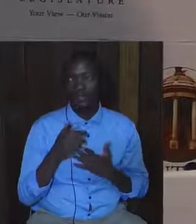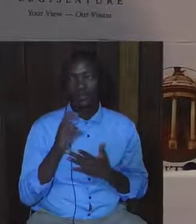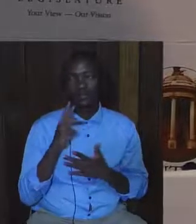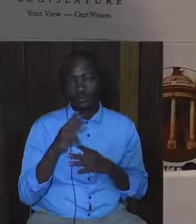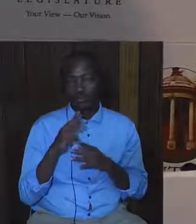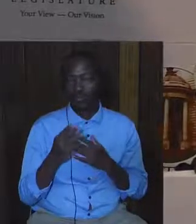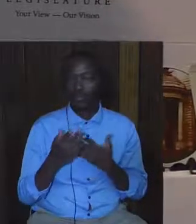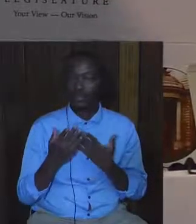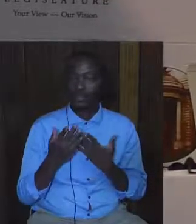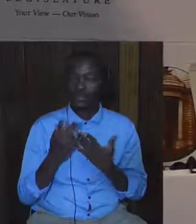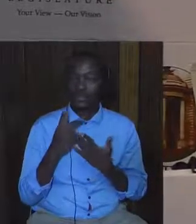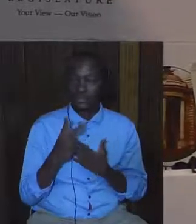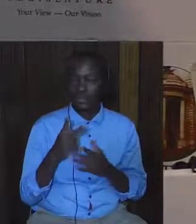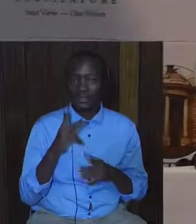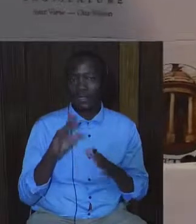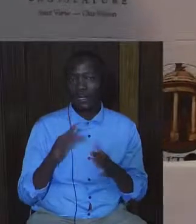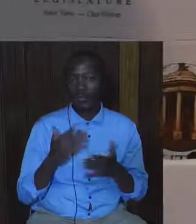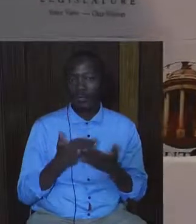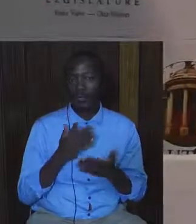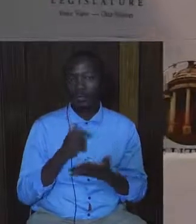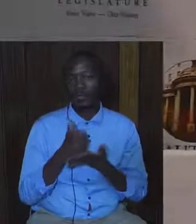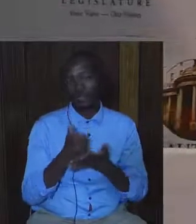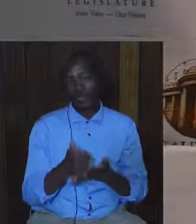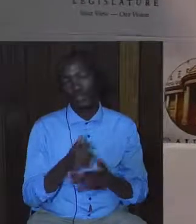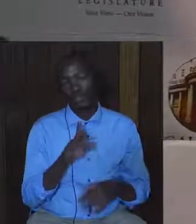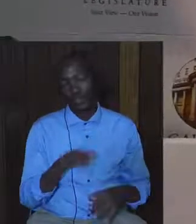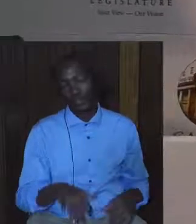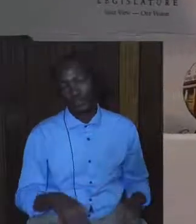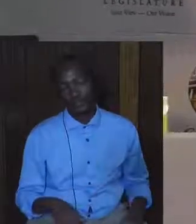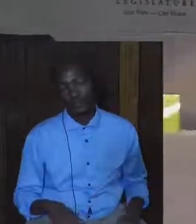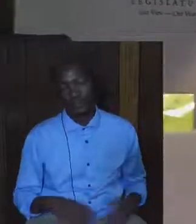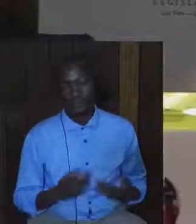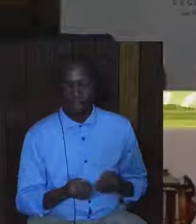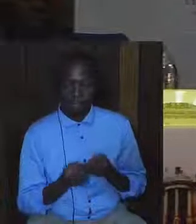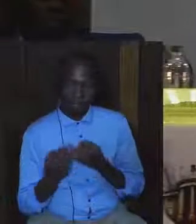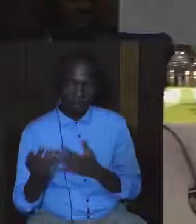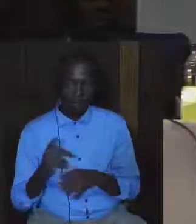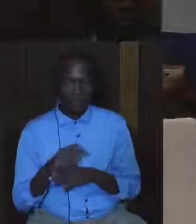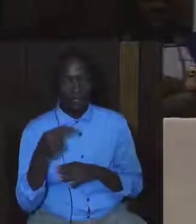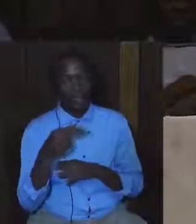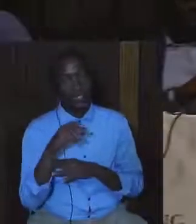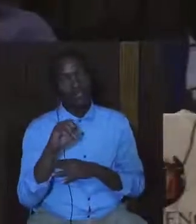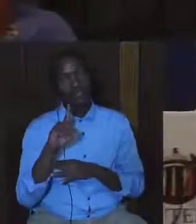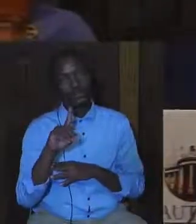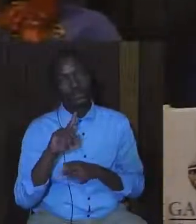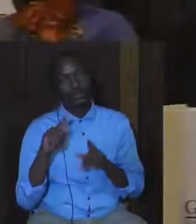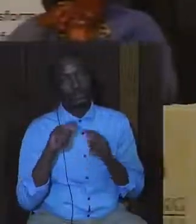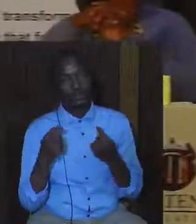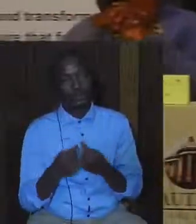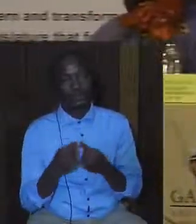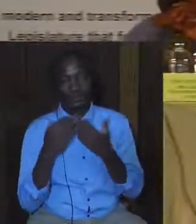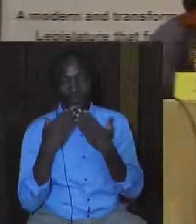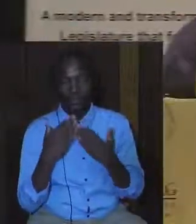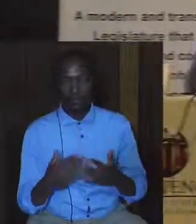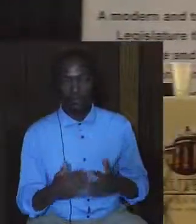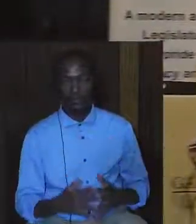will gladly accede to that. So let me hand back to you, HOD, and your team. Thank